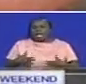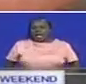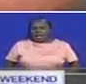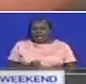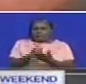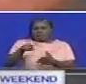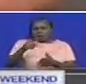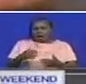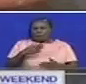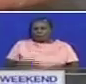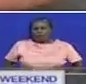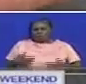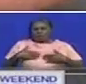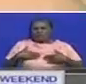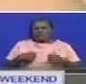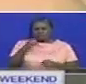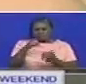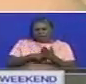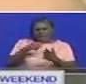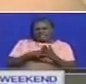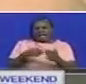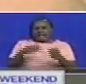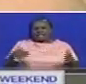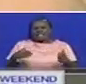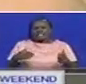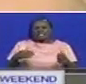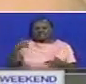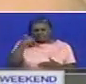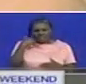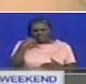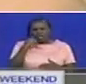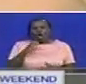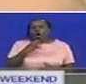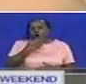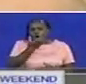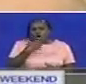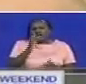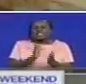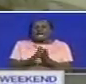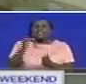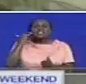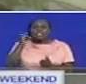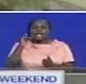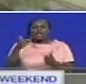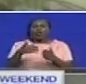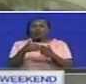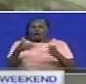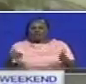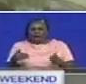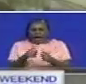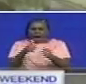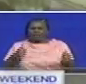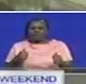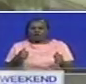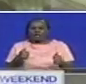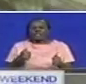diseases, such as heart diseases and more. The orange and yellows prevent cancer and heart diseases. The greens lower blood